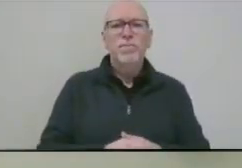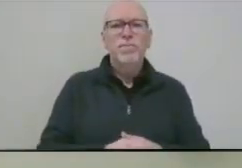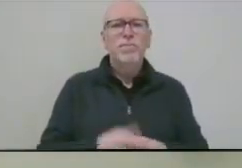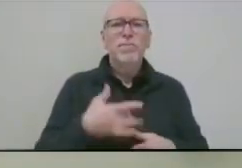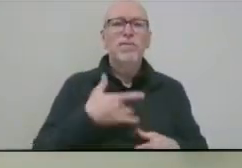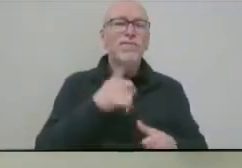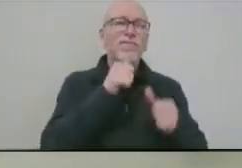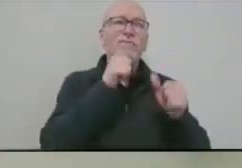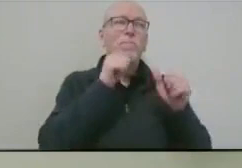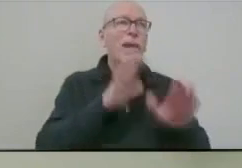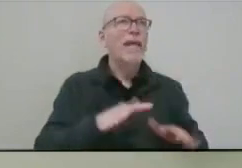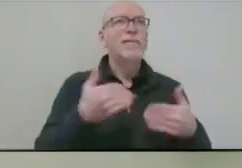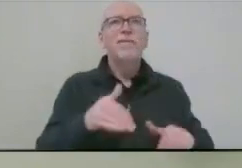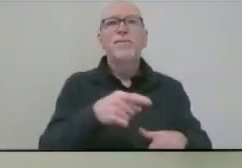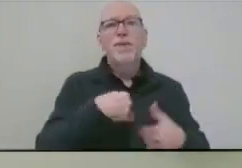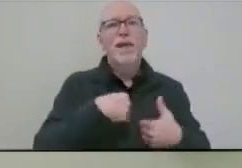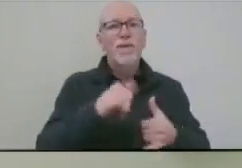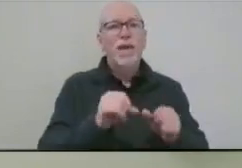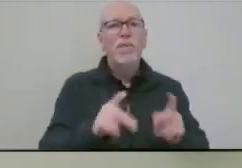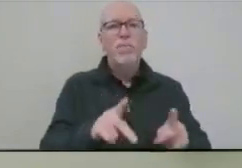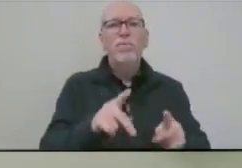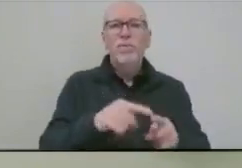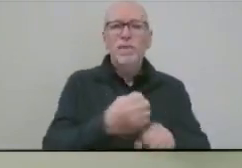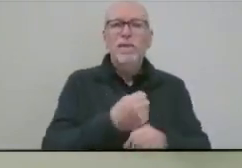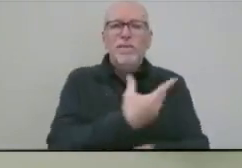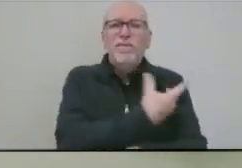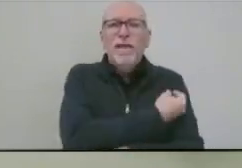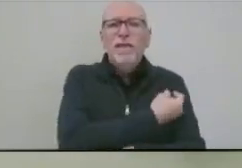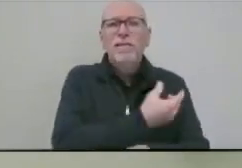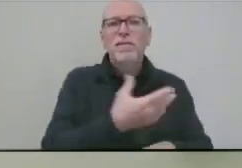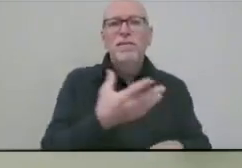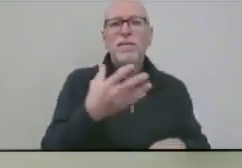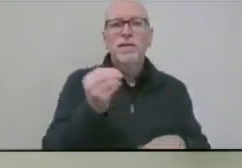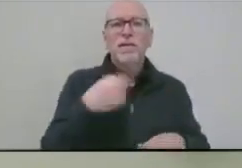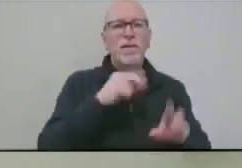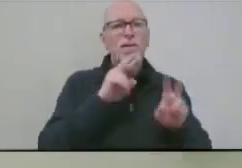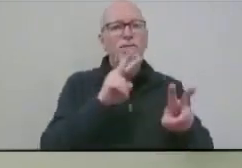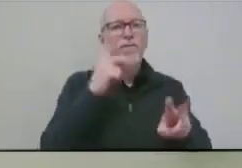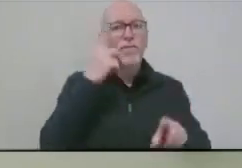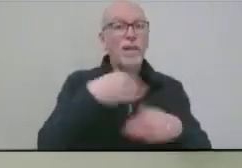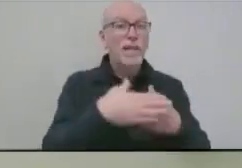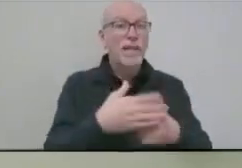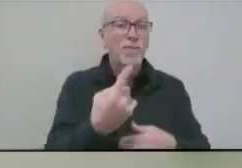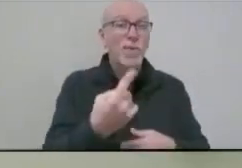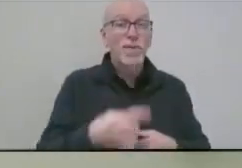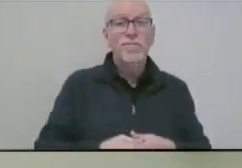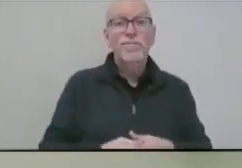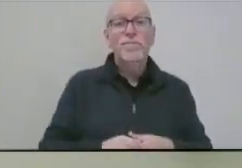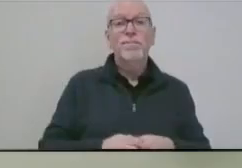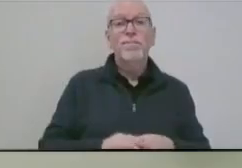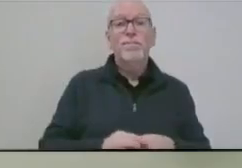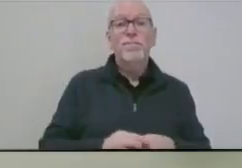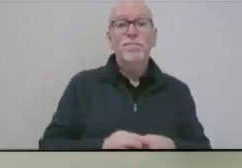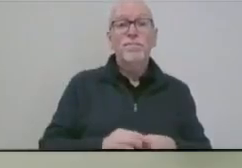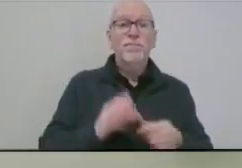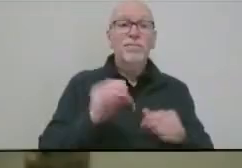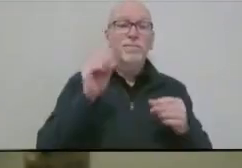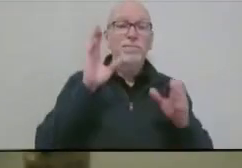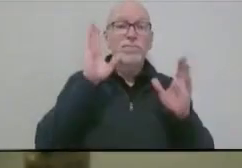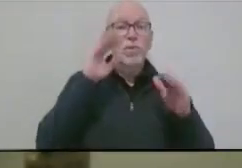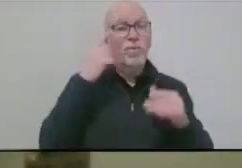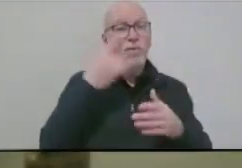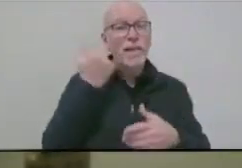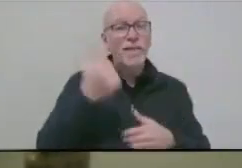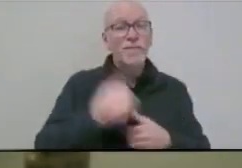the opportunity to take the vaccine, and look forward to taking the next one and hoping all for the best.